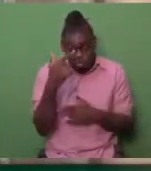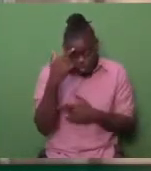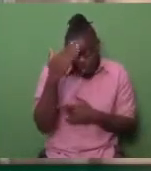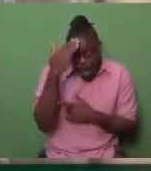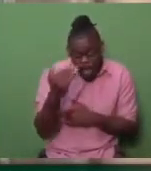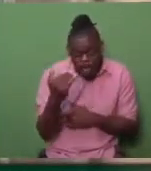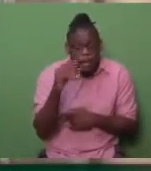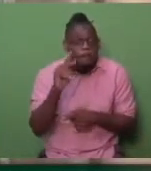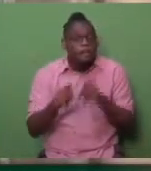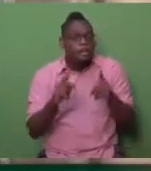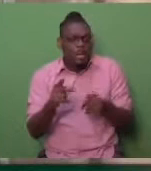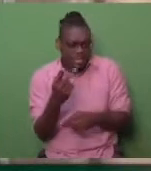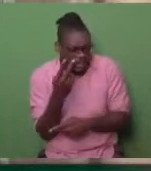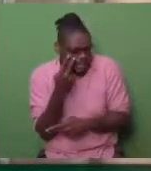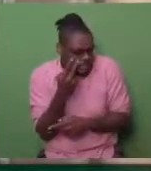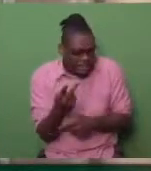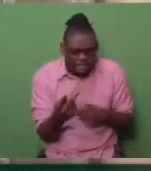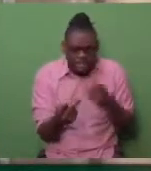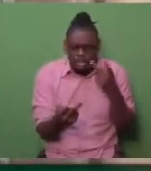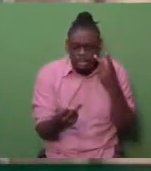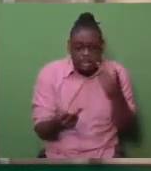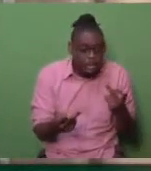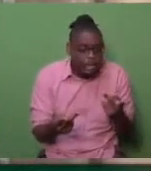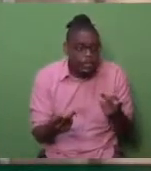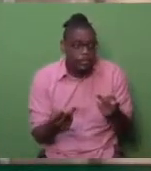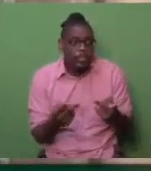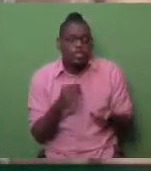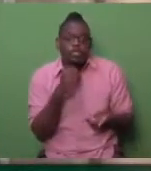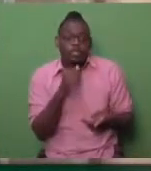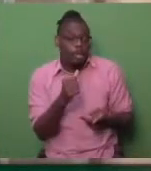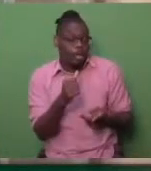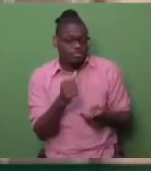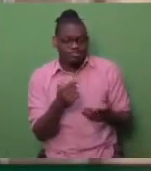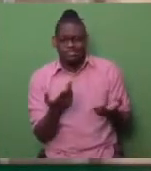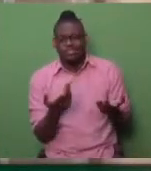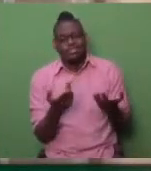as a situation that ought not to have